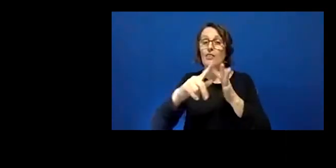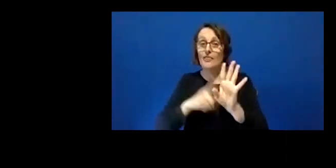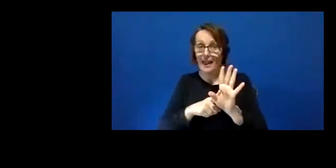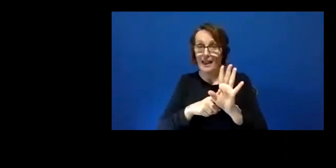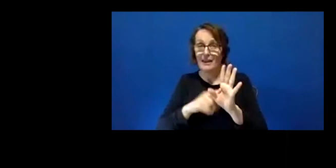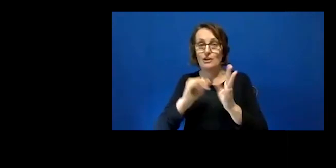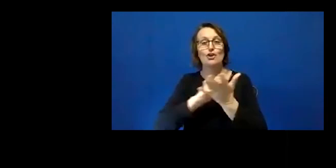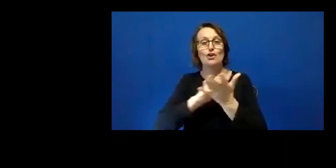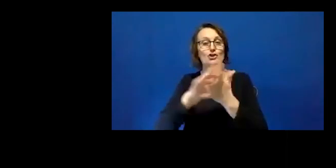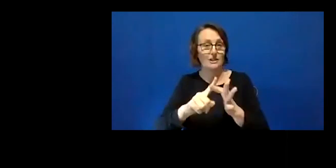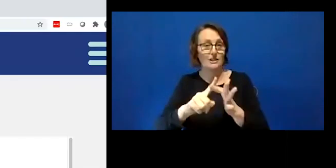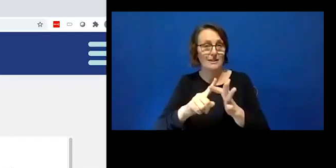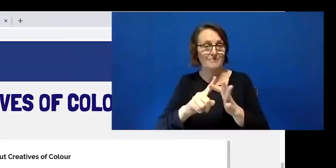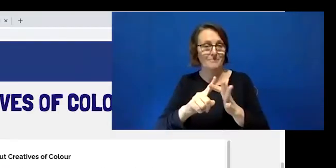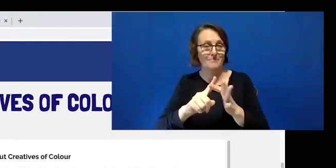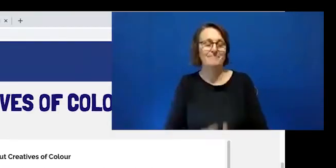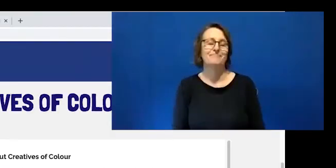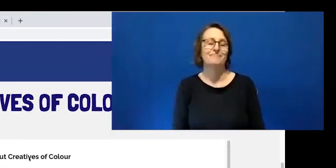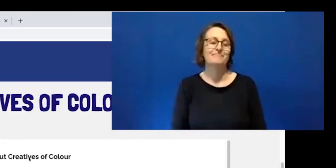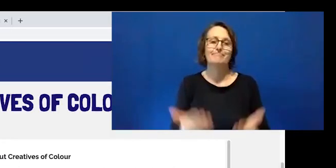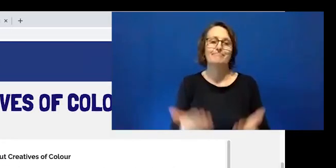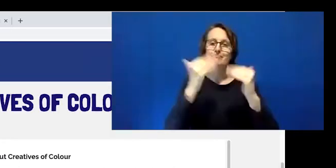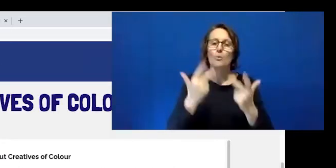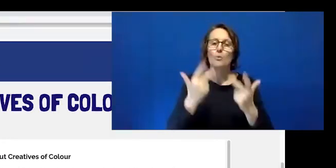Color. So just give me a moment here.